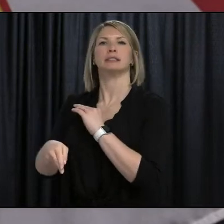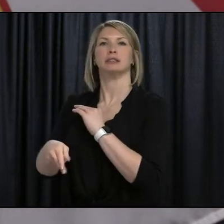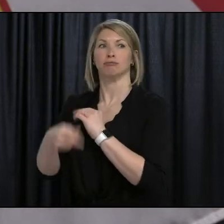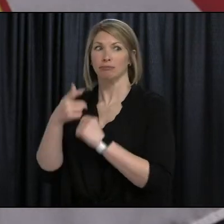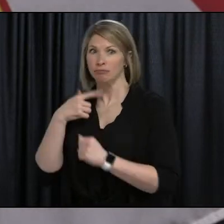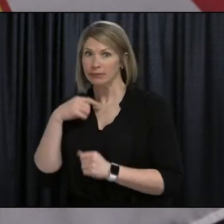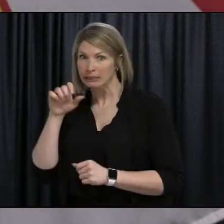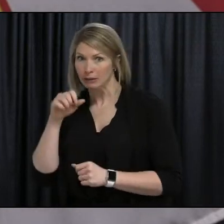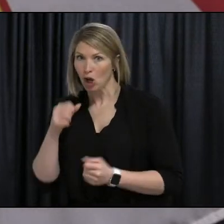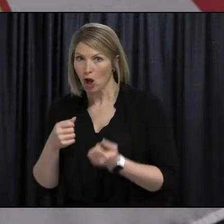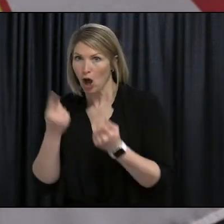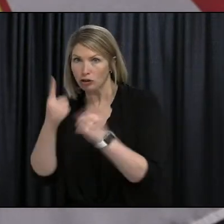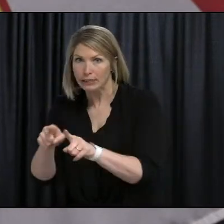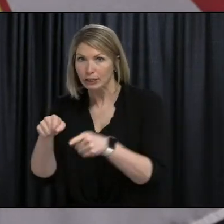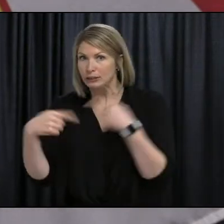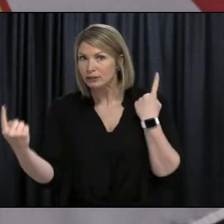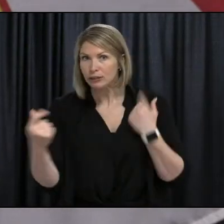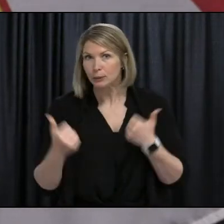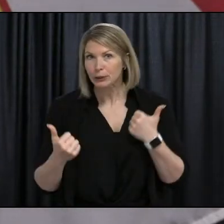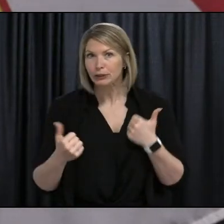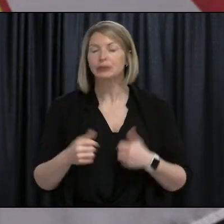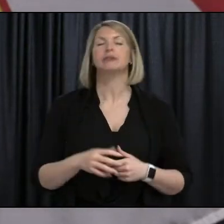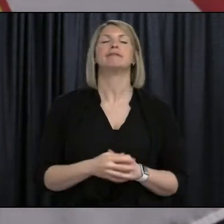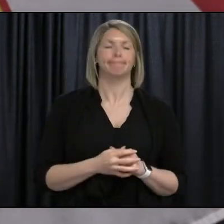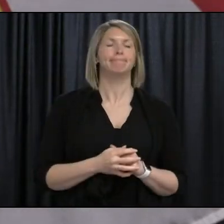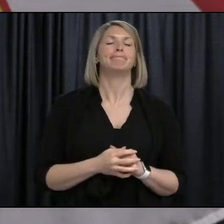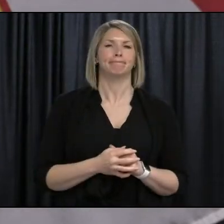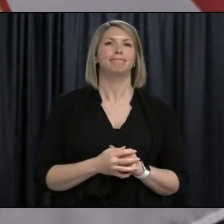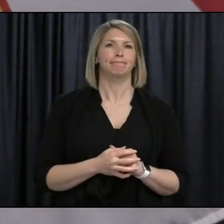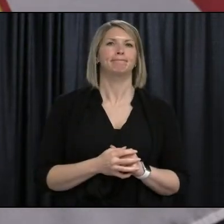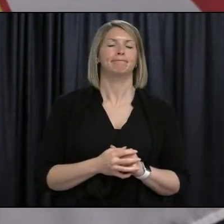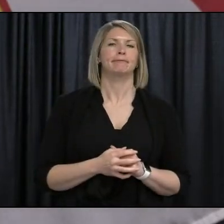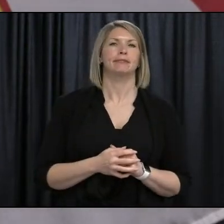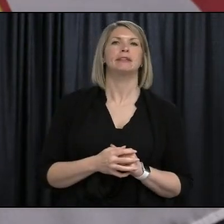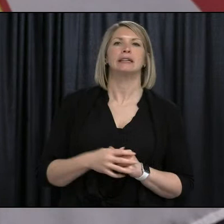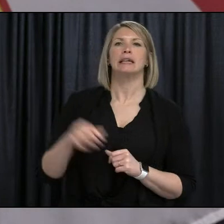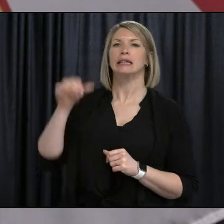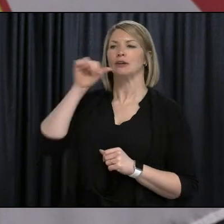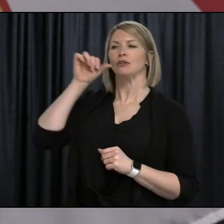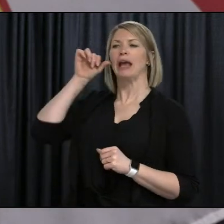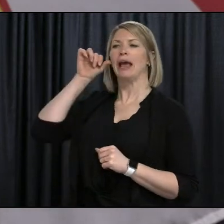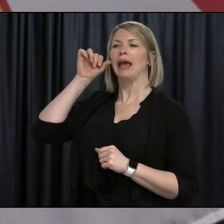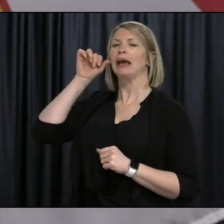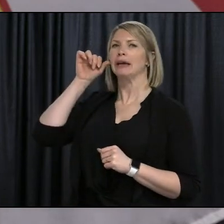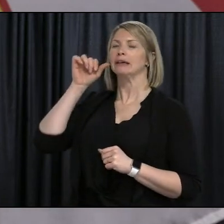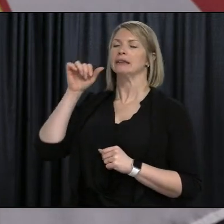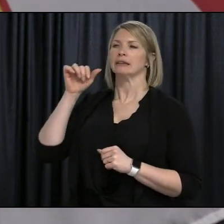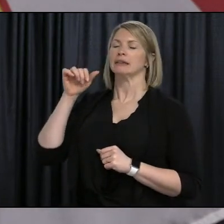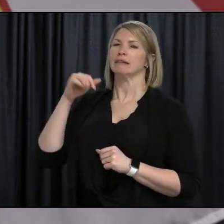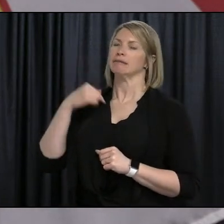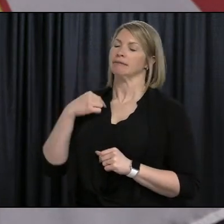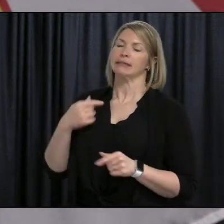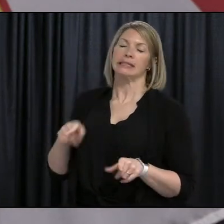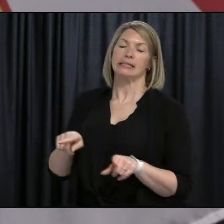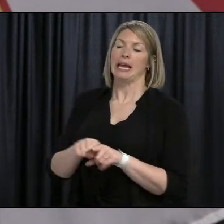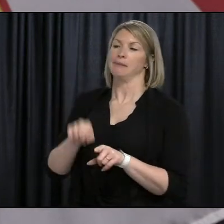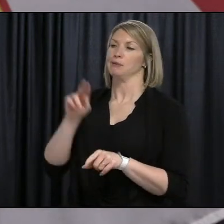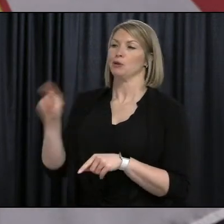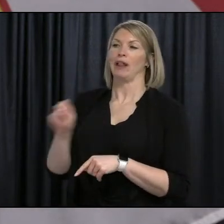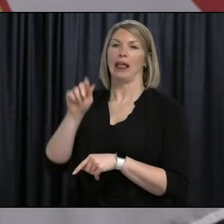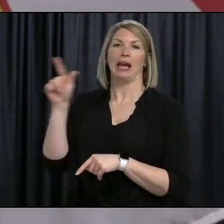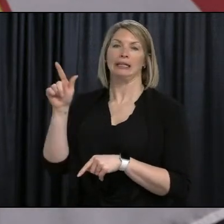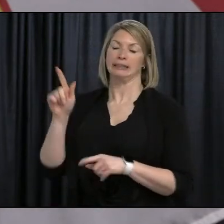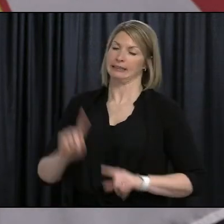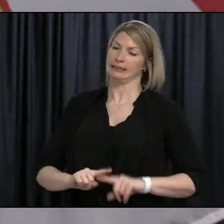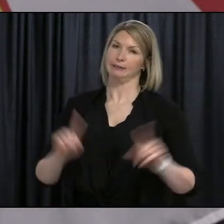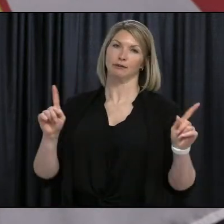yet, Patrick, but as we've said, Newfoundland and Labrador is uniquely positioned, I believe, in having the ability during this